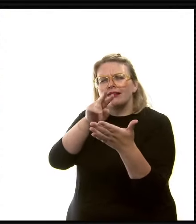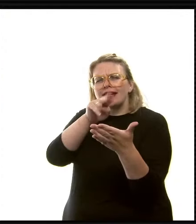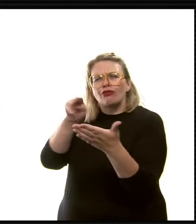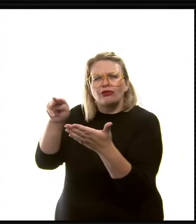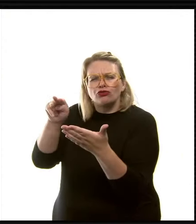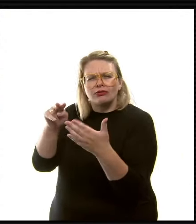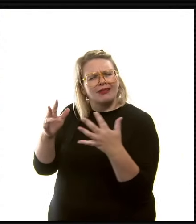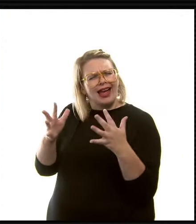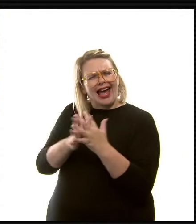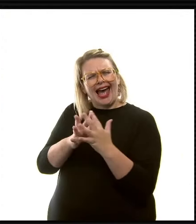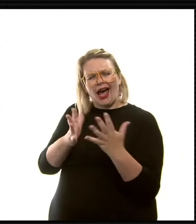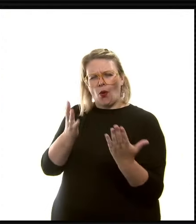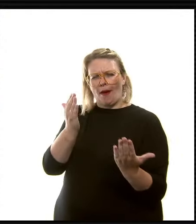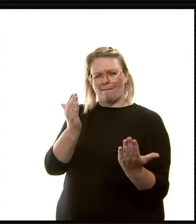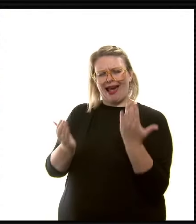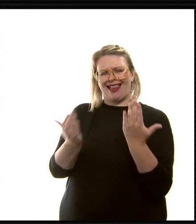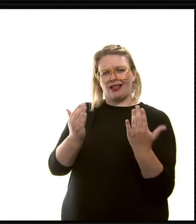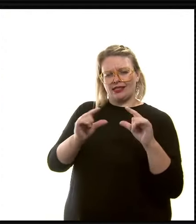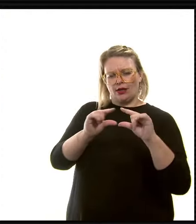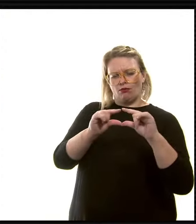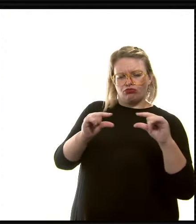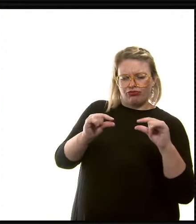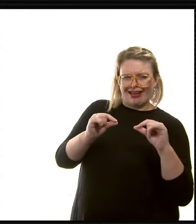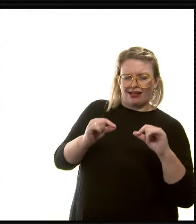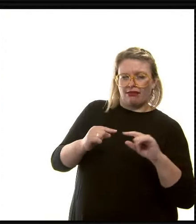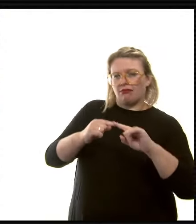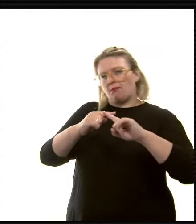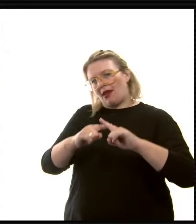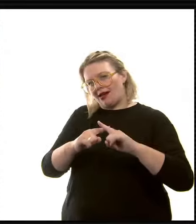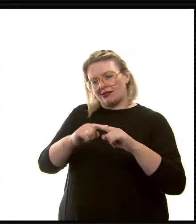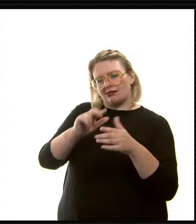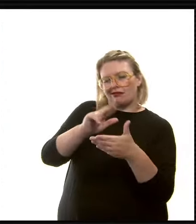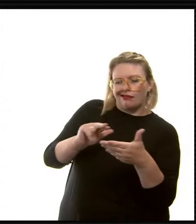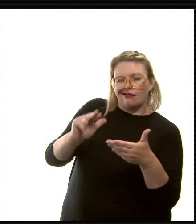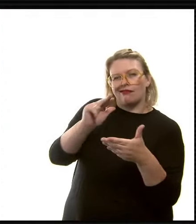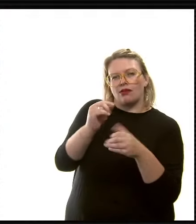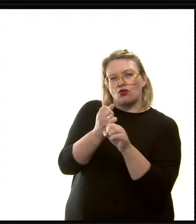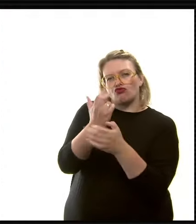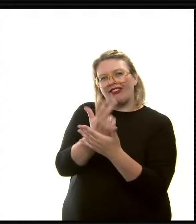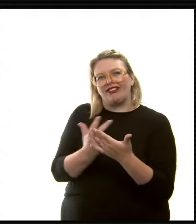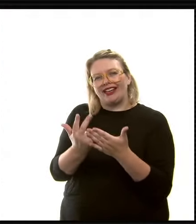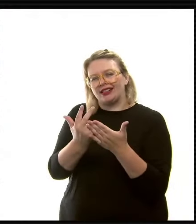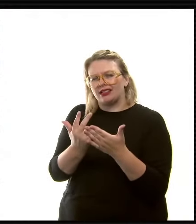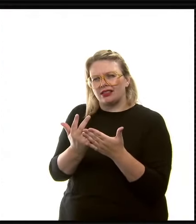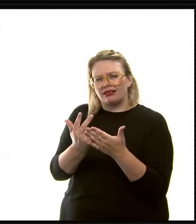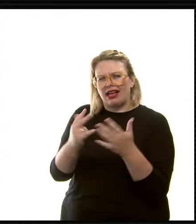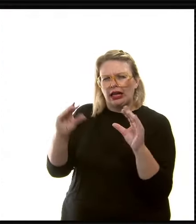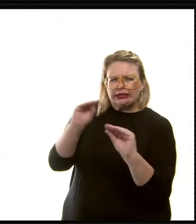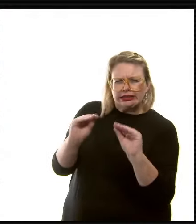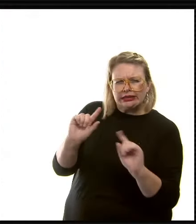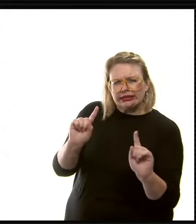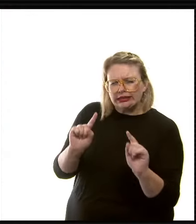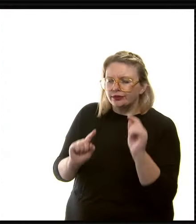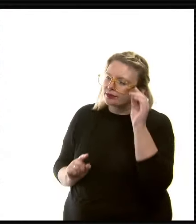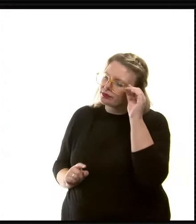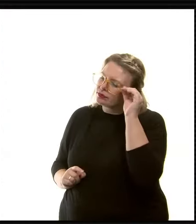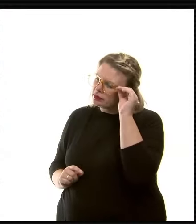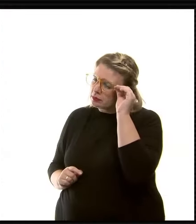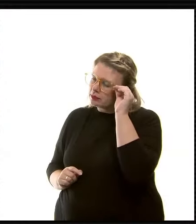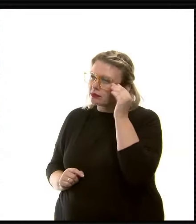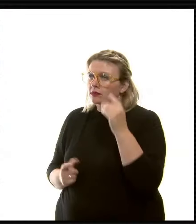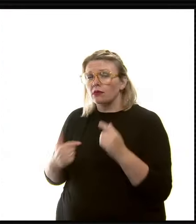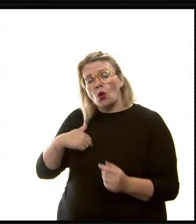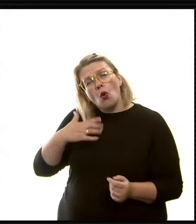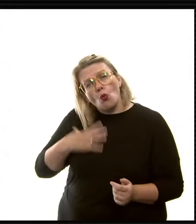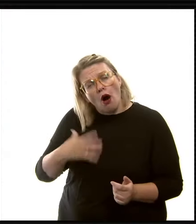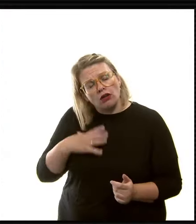do you balance that brick-built detail versus the use of graphics? Right, yeah, well, we're always striving to include things